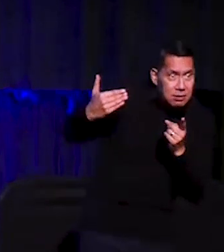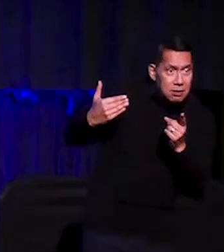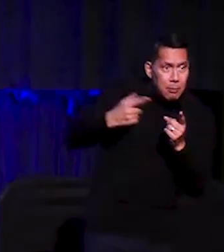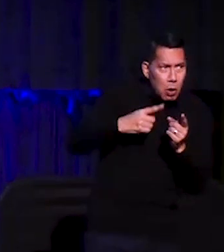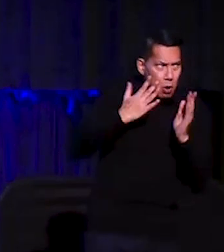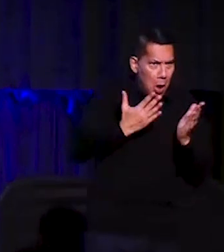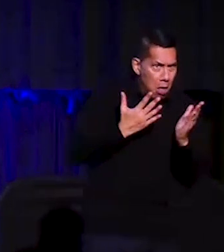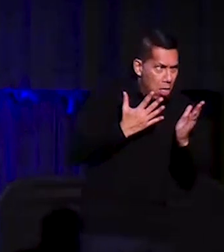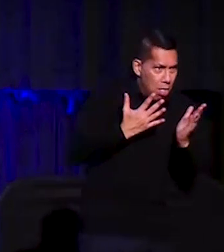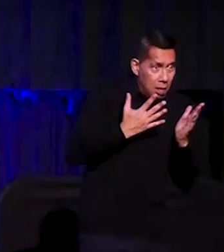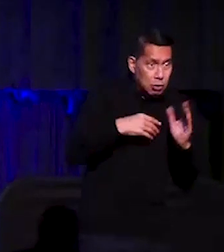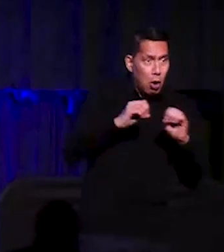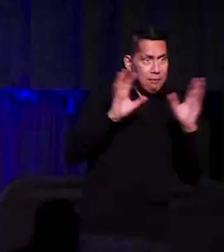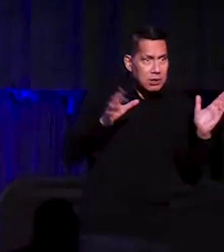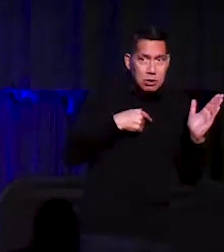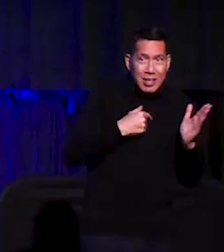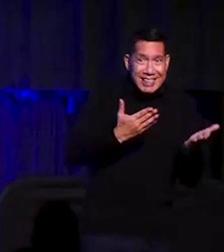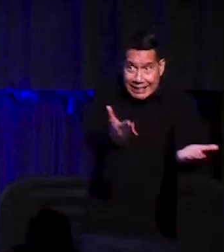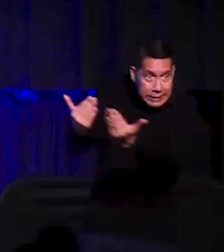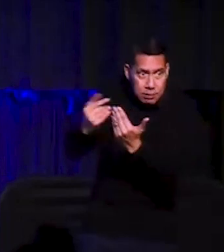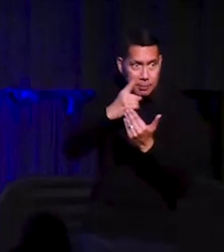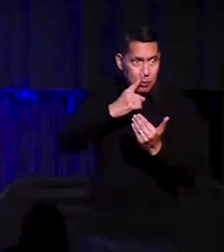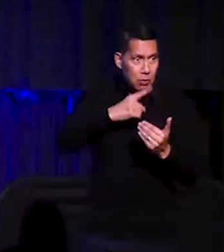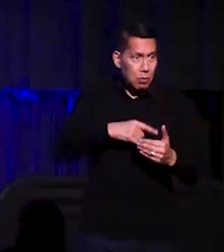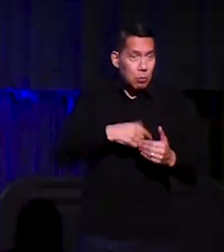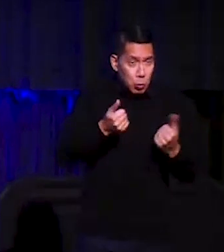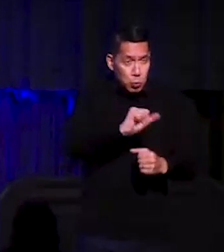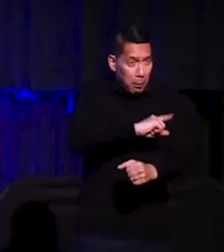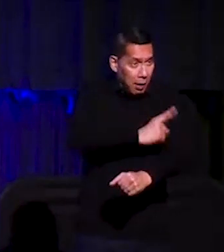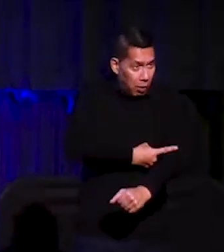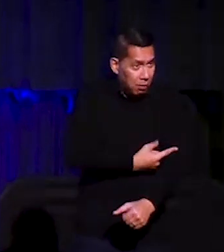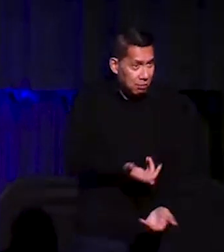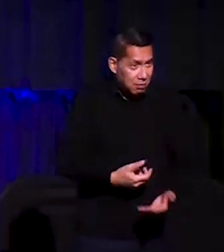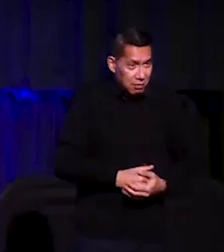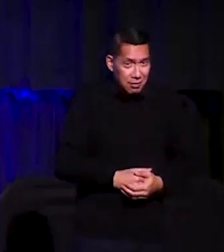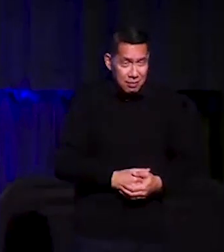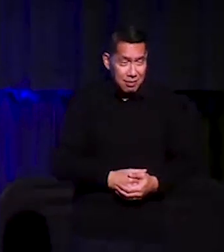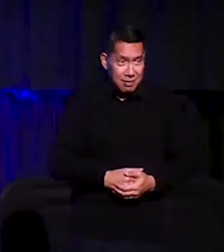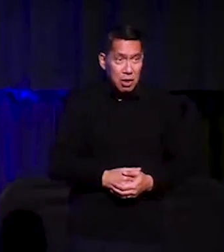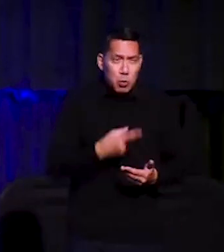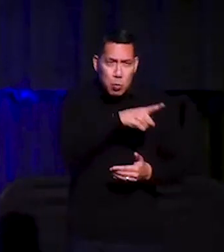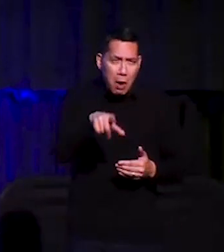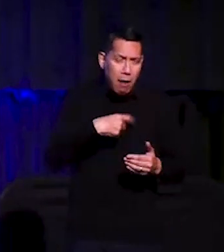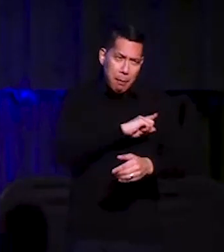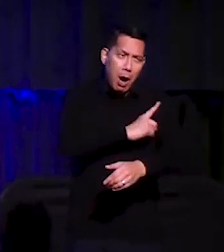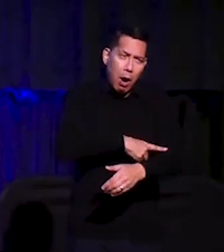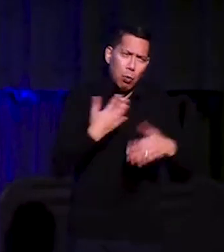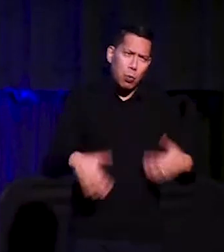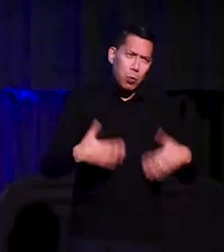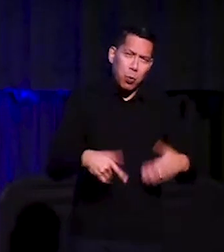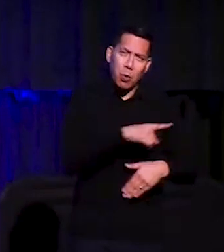push. It's not obvious. Use your power. You have so much power. You're here